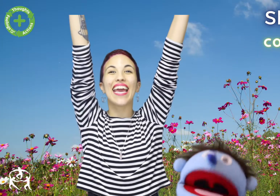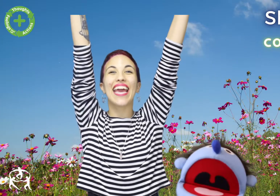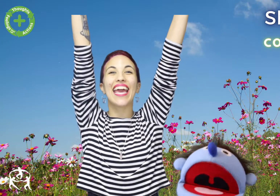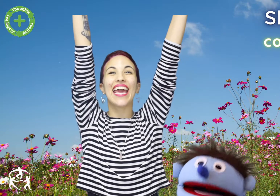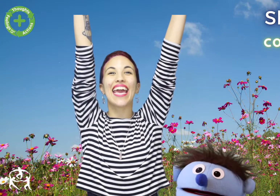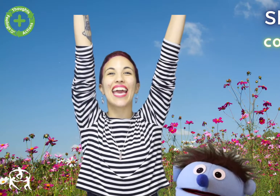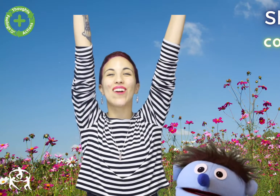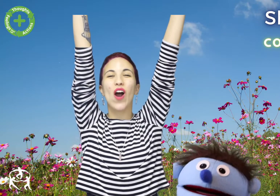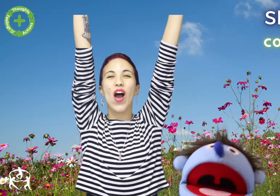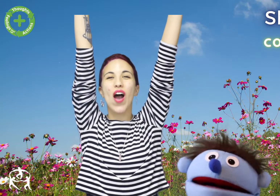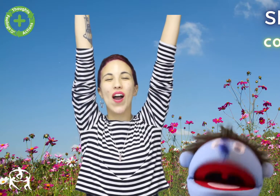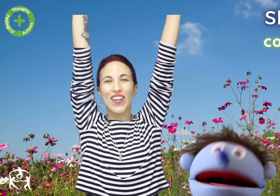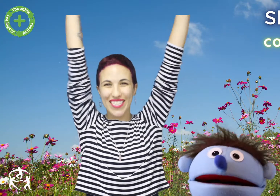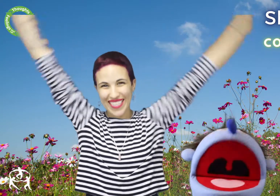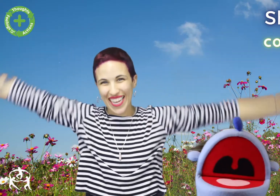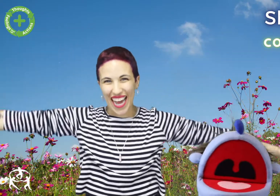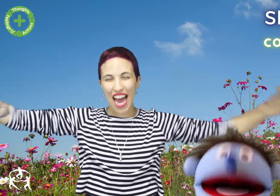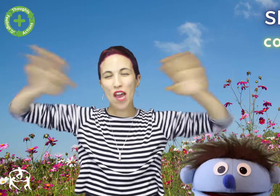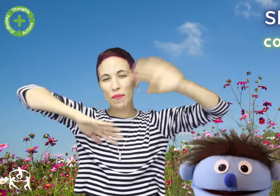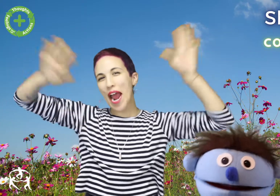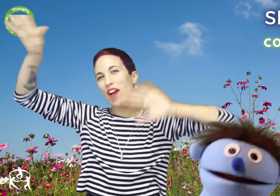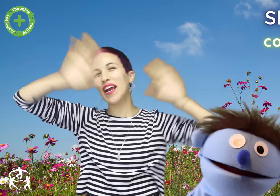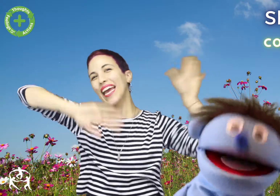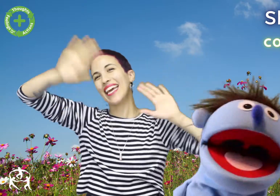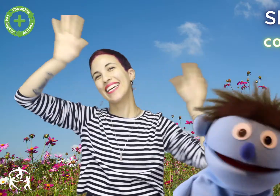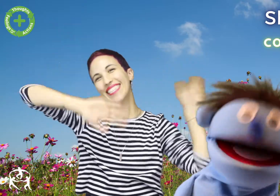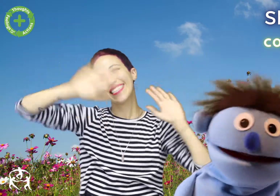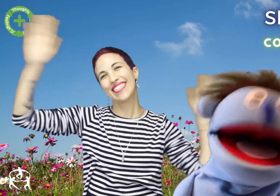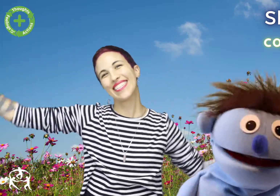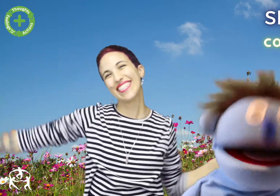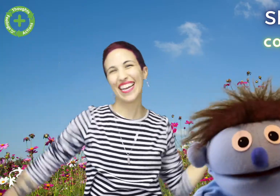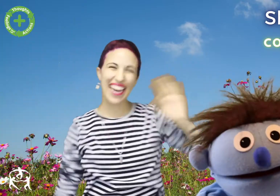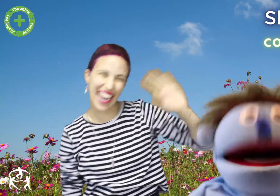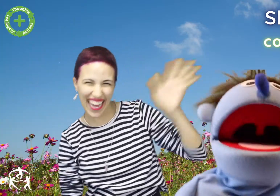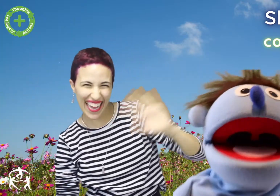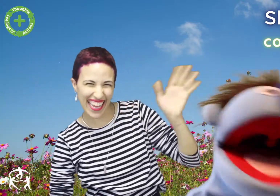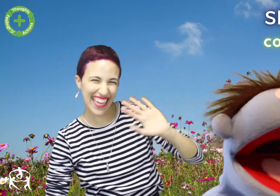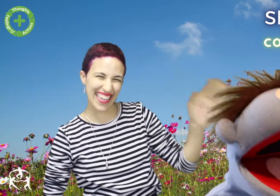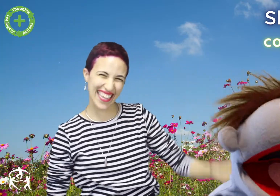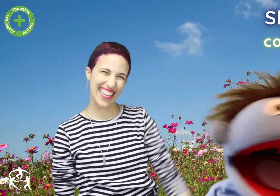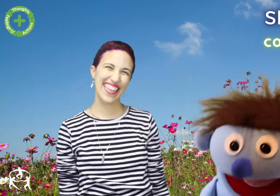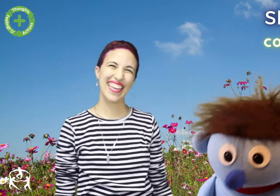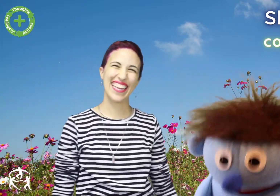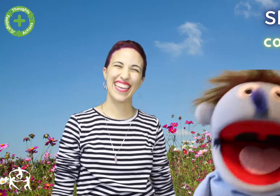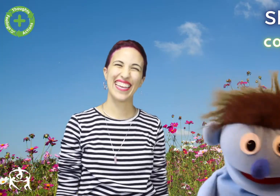Perry! Oh, wow. Miss Shayma! Hi, Perry! Hi, Miss Shayma! Hi! Hi,